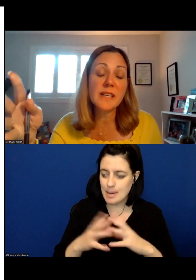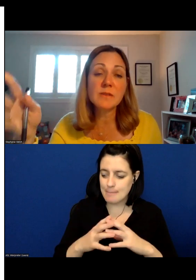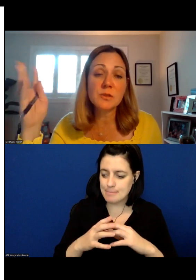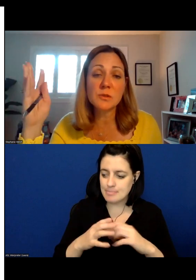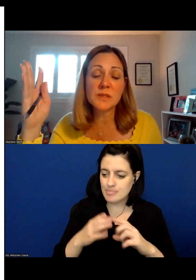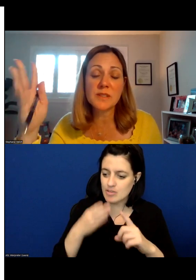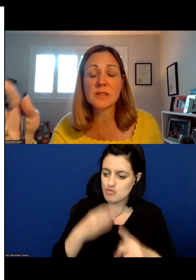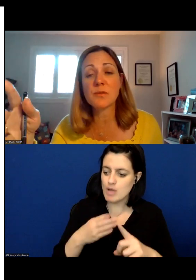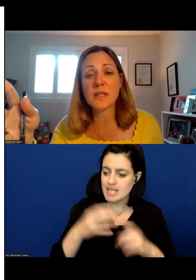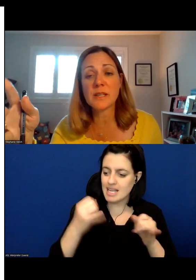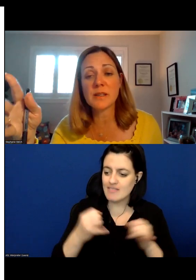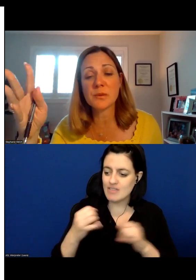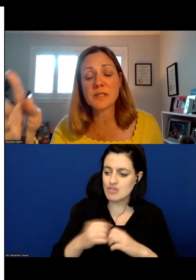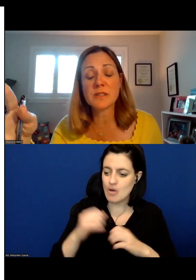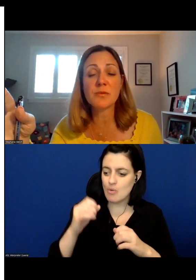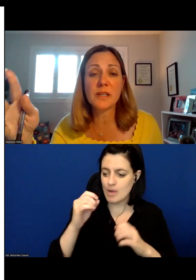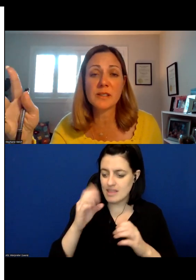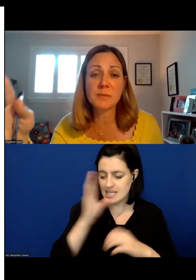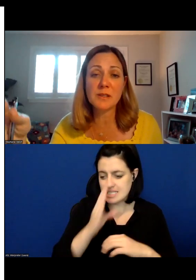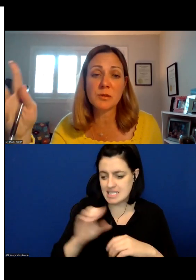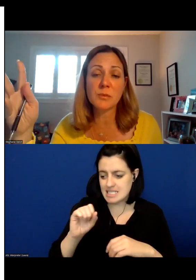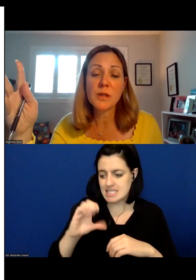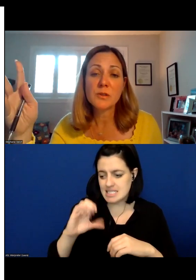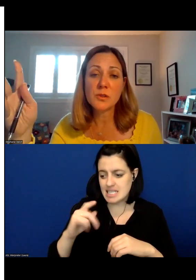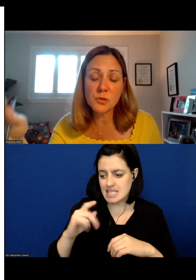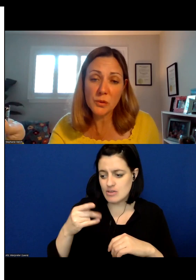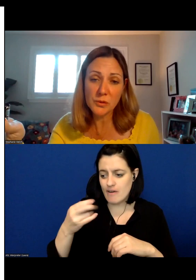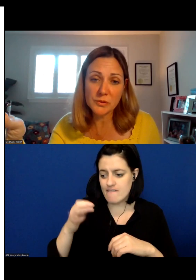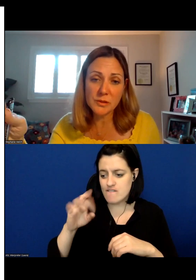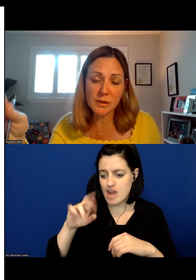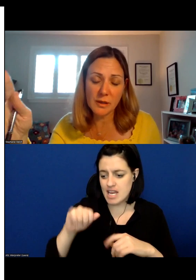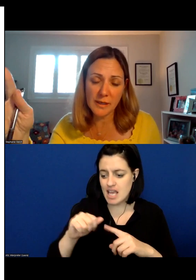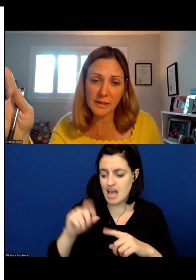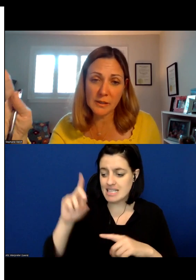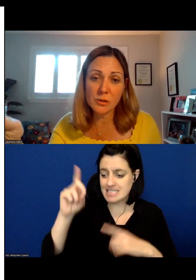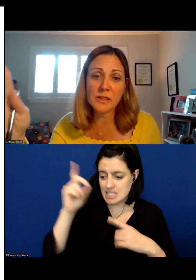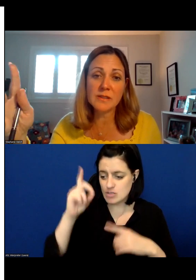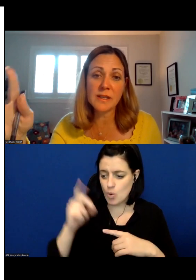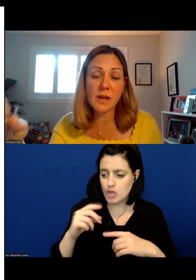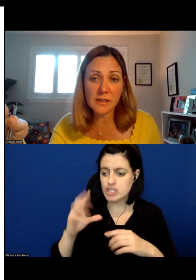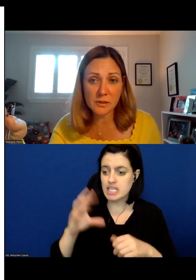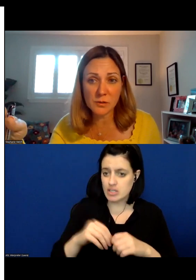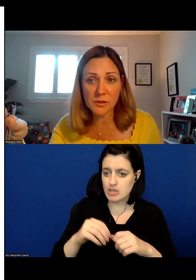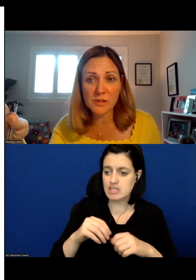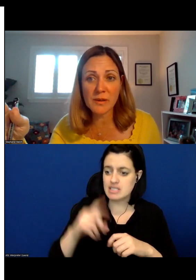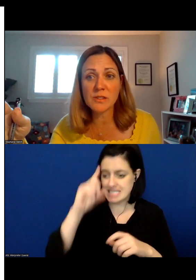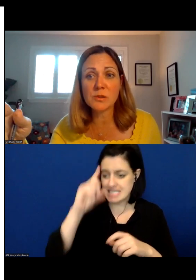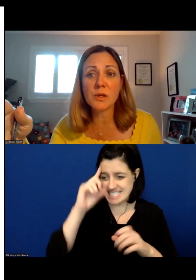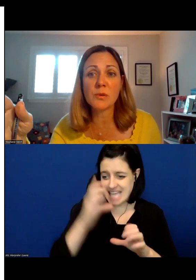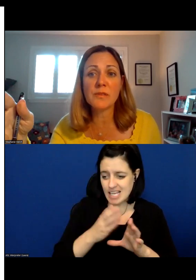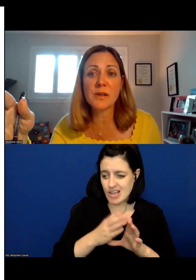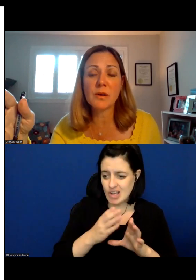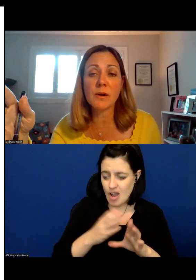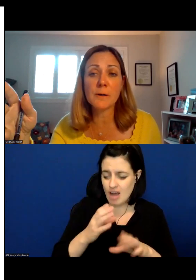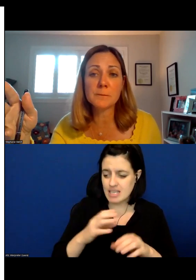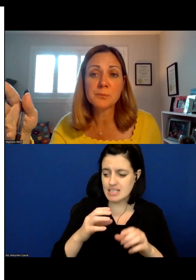directed at individuals with schizophrenia or schizophrenia spectrum disorders, including psychotic disorders. Now, I do